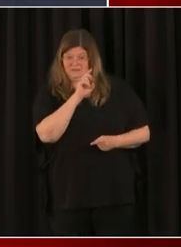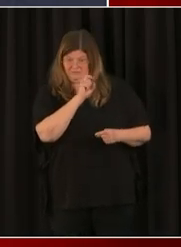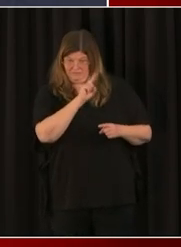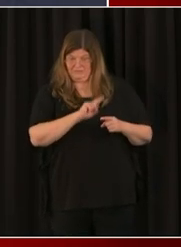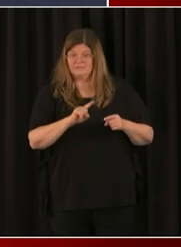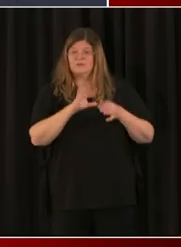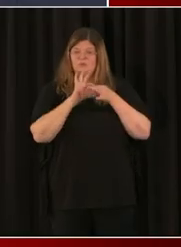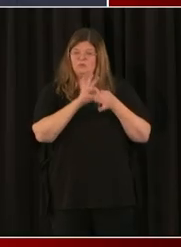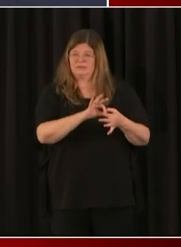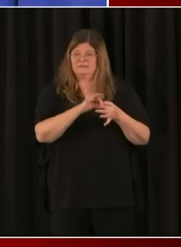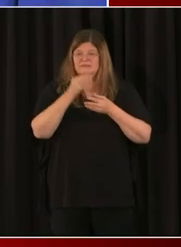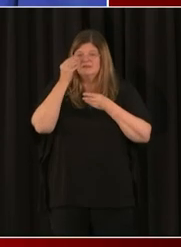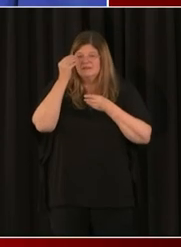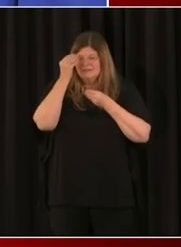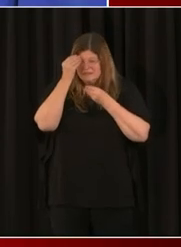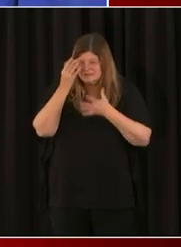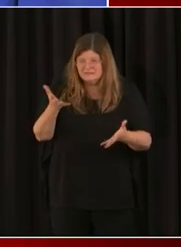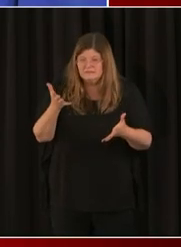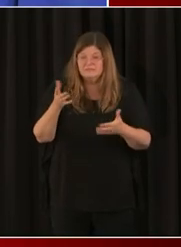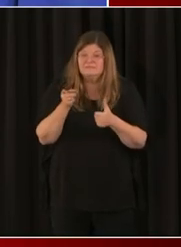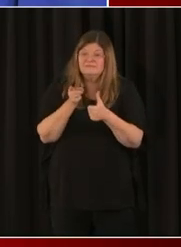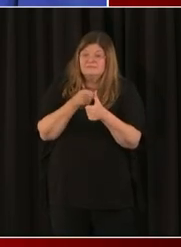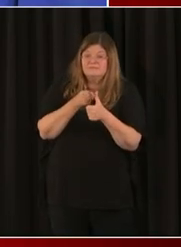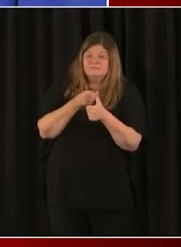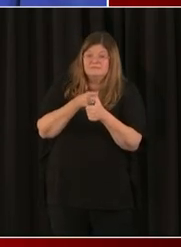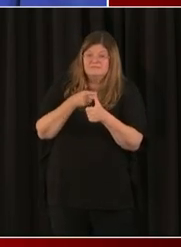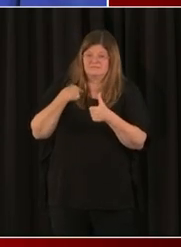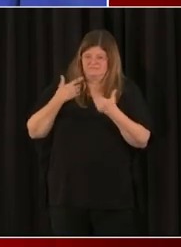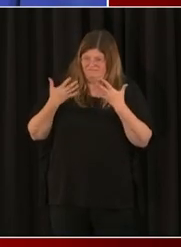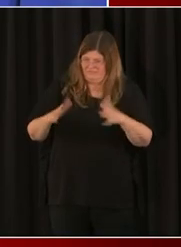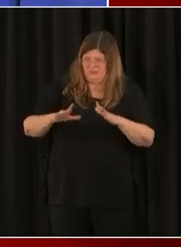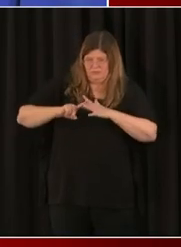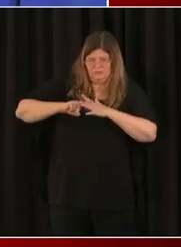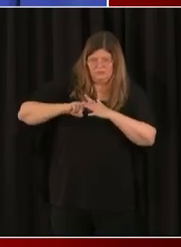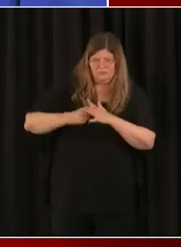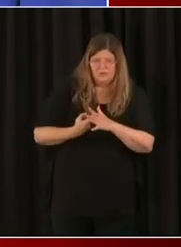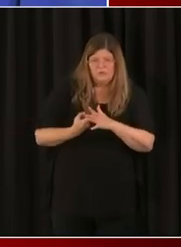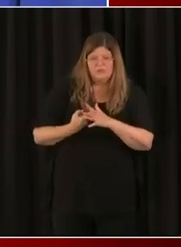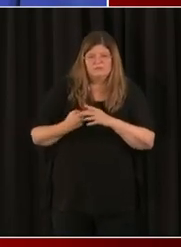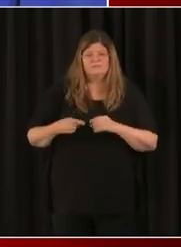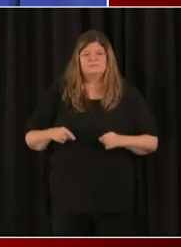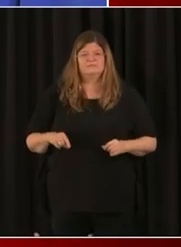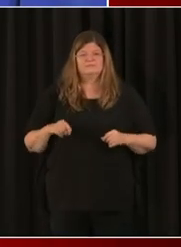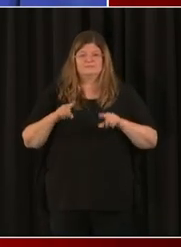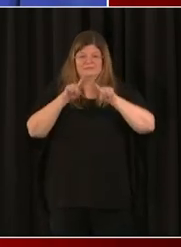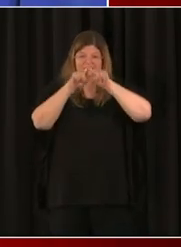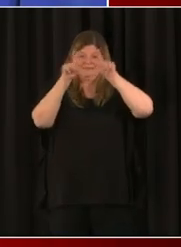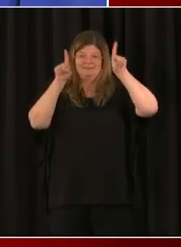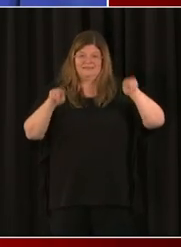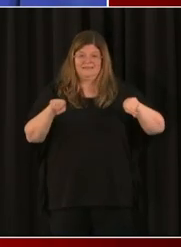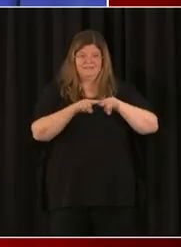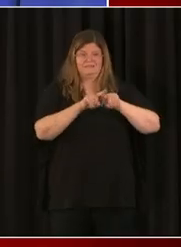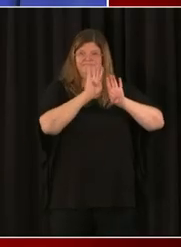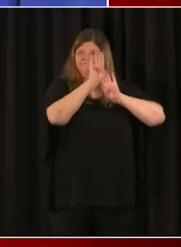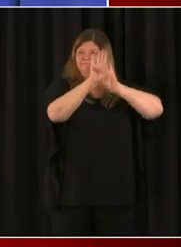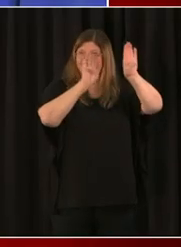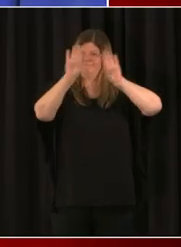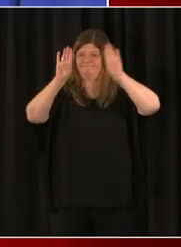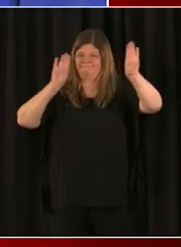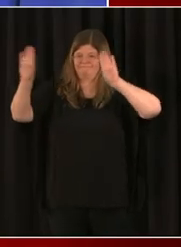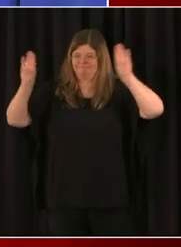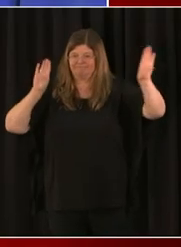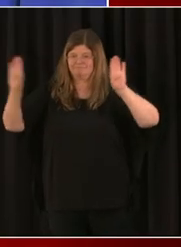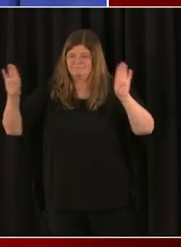to make. First and foremost, we initiated the placing of signage throughout the downtown